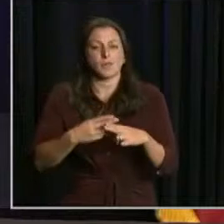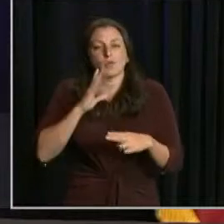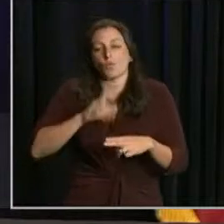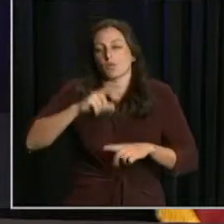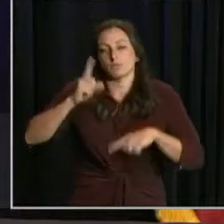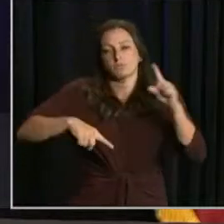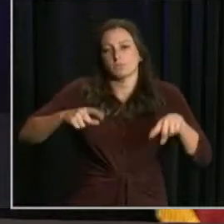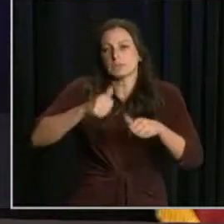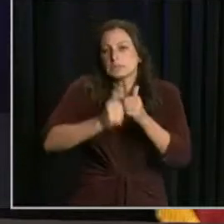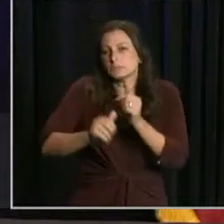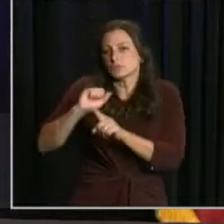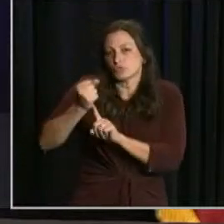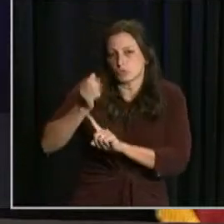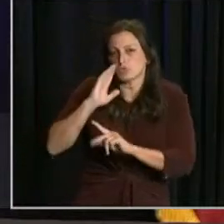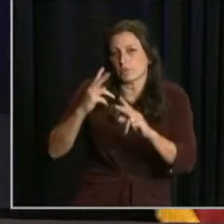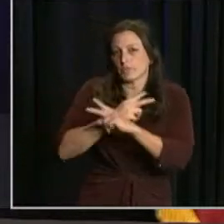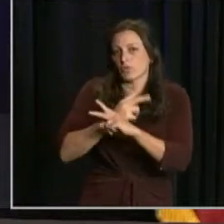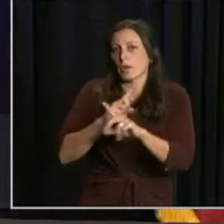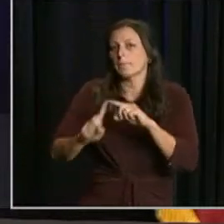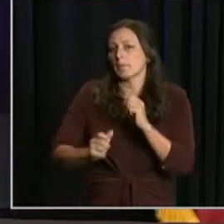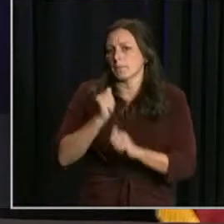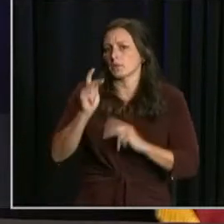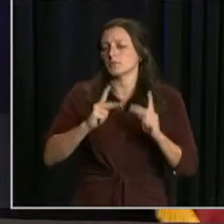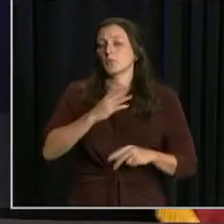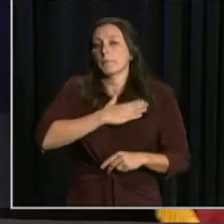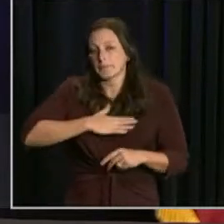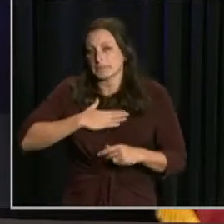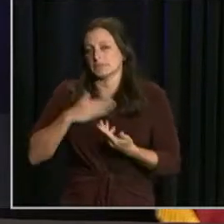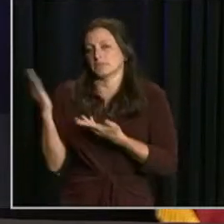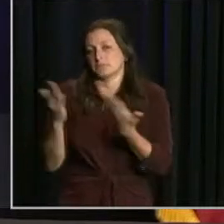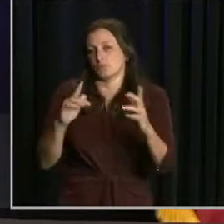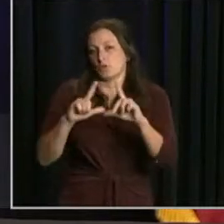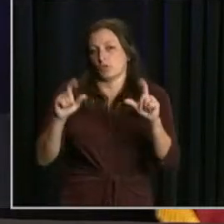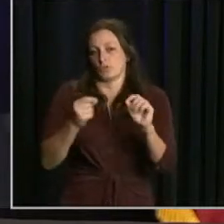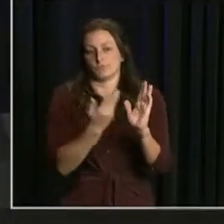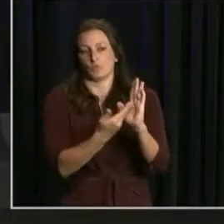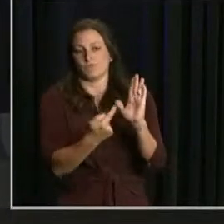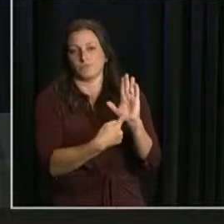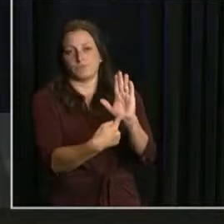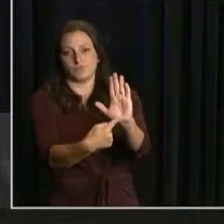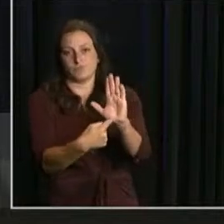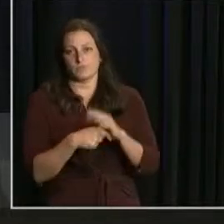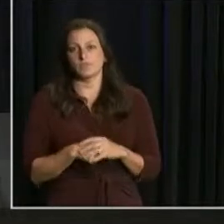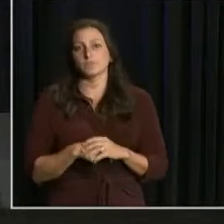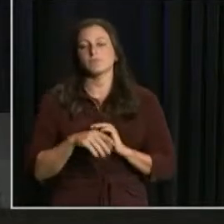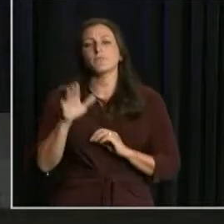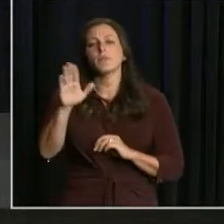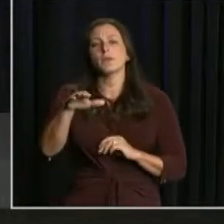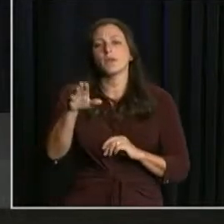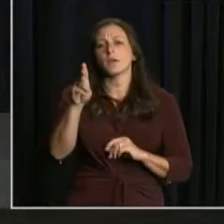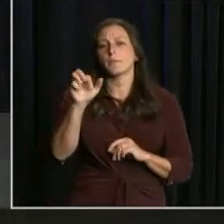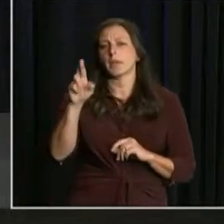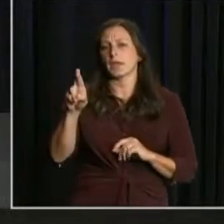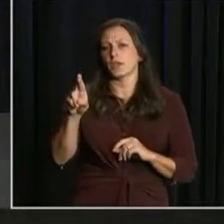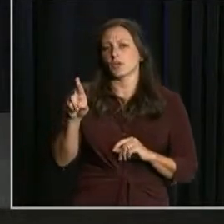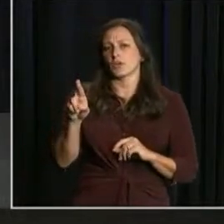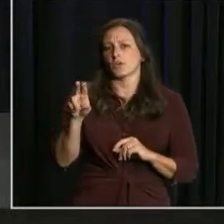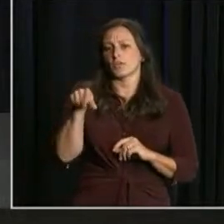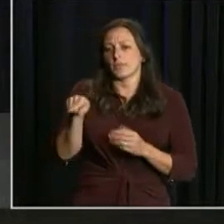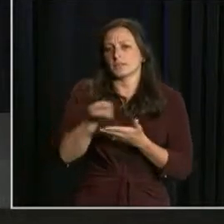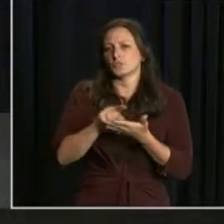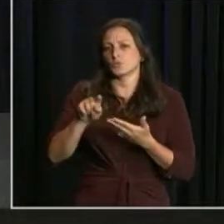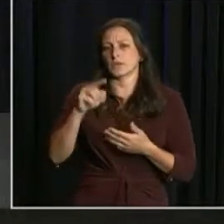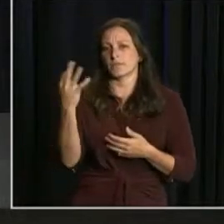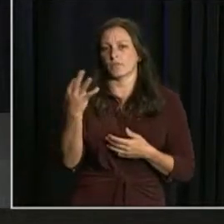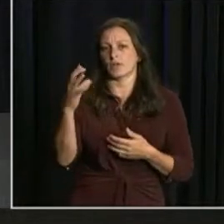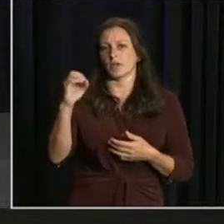part, folks should show up with your vaccination cards. Mayor, later this week, on Friday, October 1st, or at